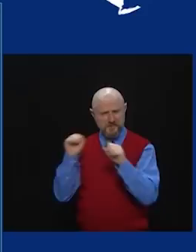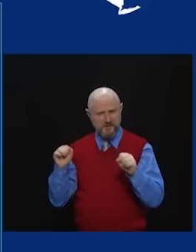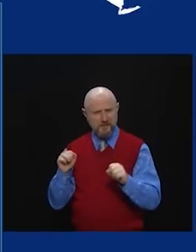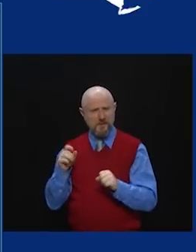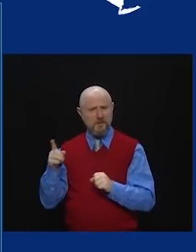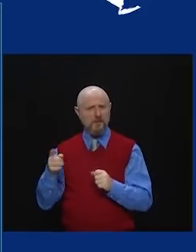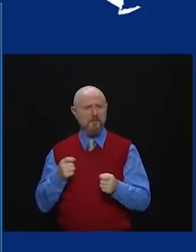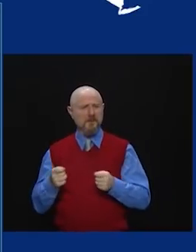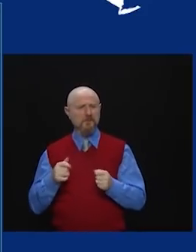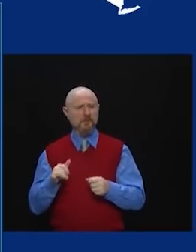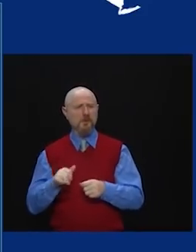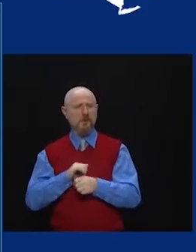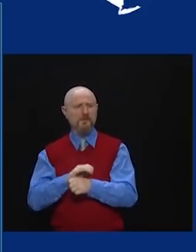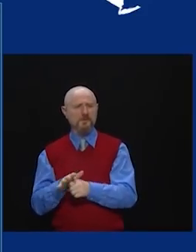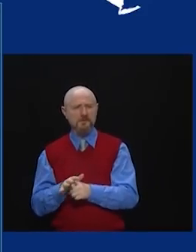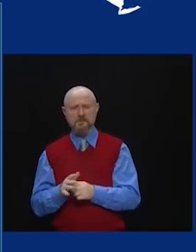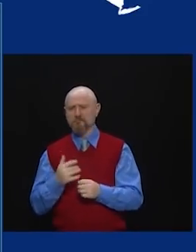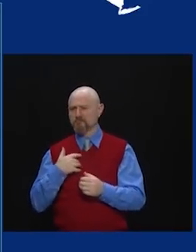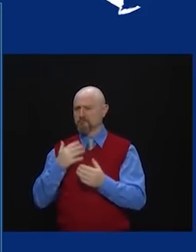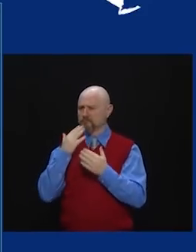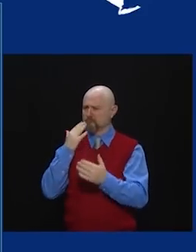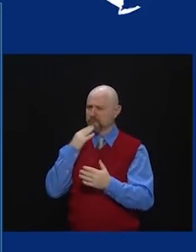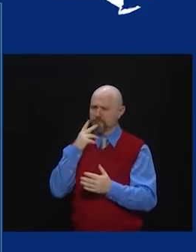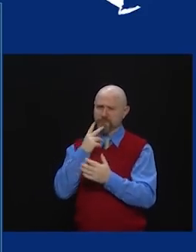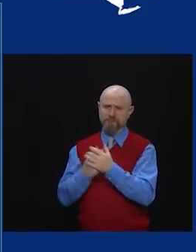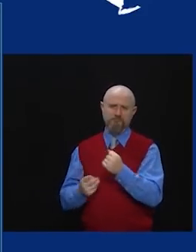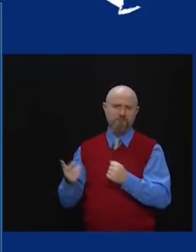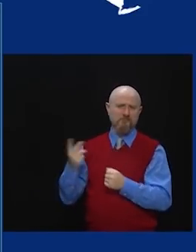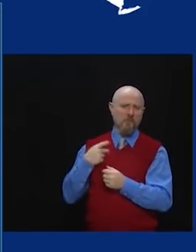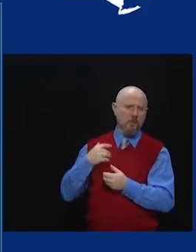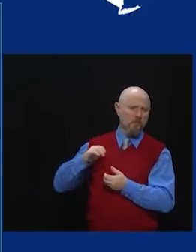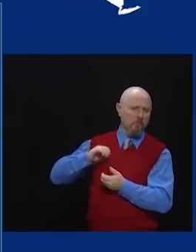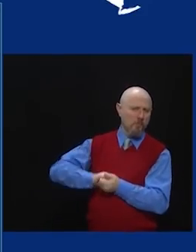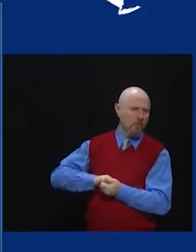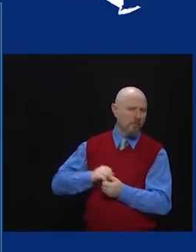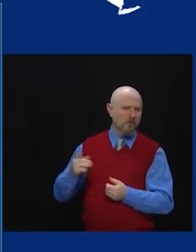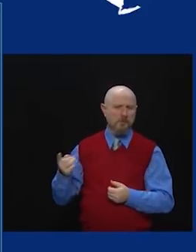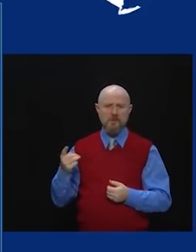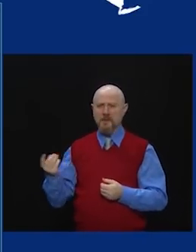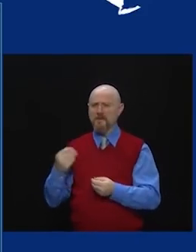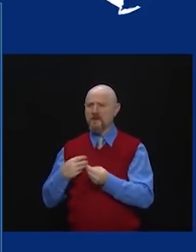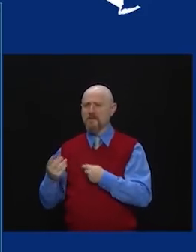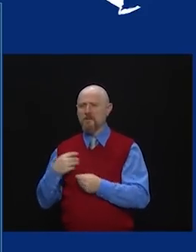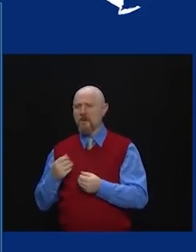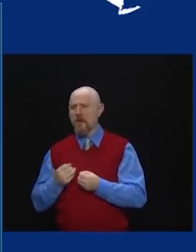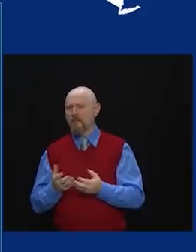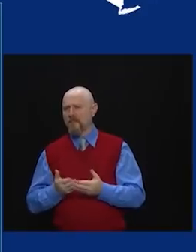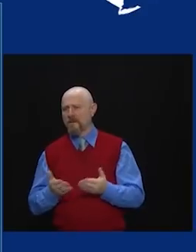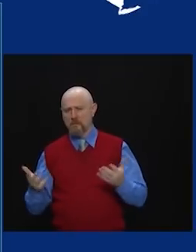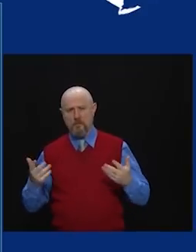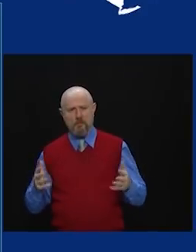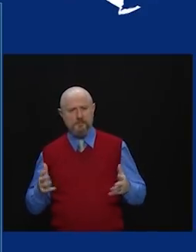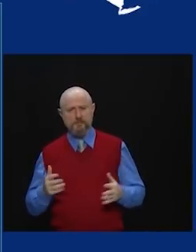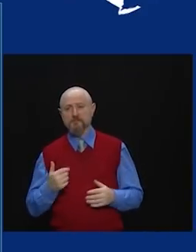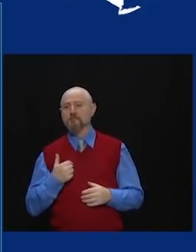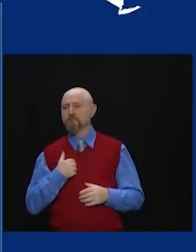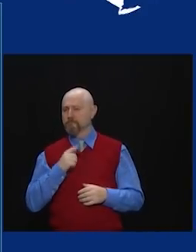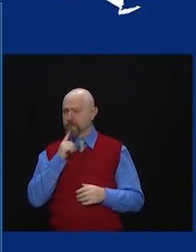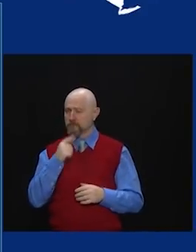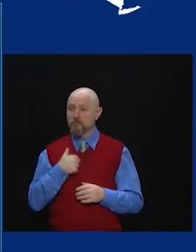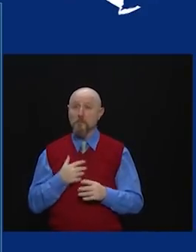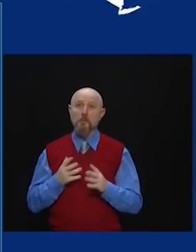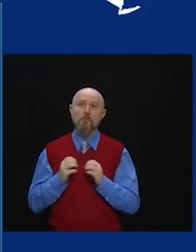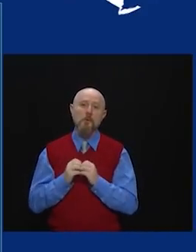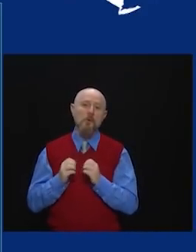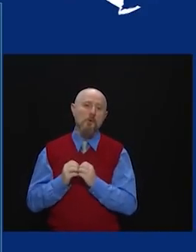for their partnership in the delivery of so many resources already, but of course I asked for more. And we asked for more resources, we asked for more